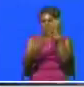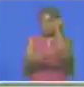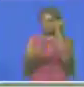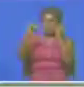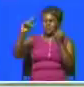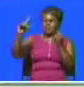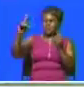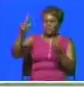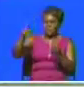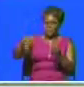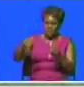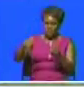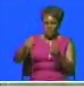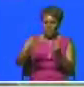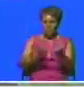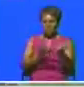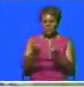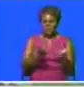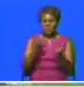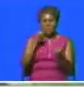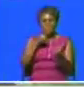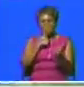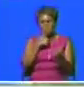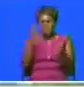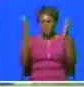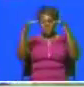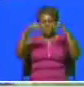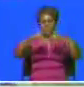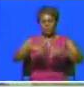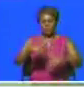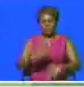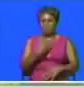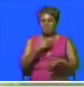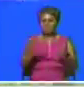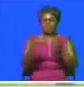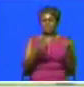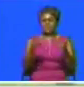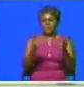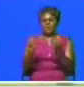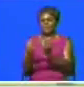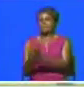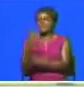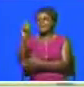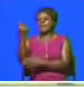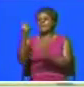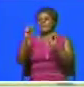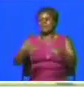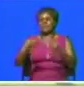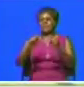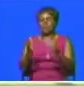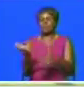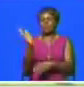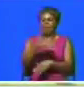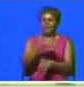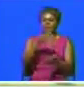GDP, new frontiers of the sector such as conferencing and adventure tourism being developed, Kenya could be on the recovery